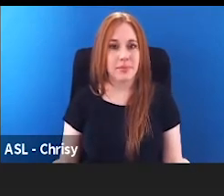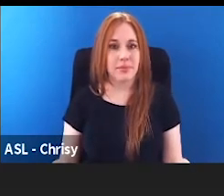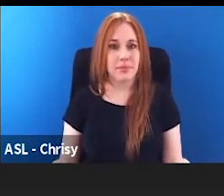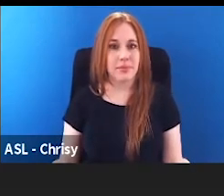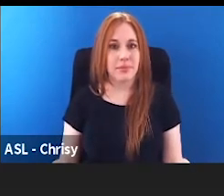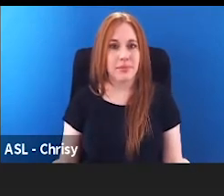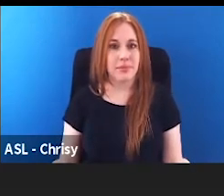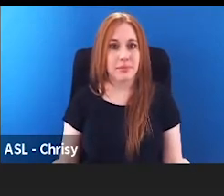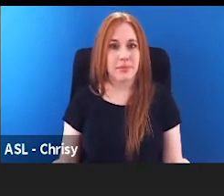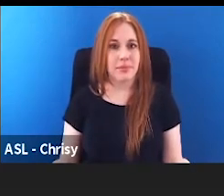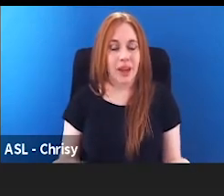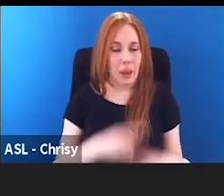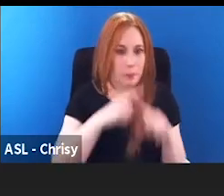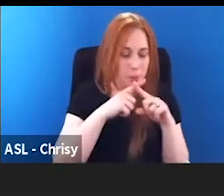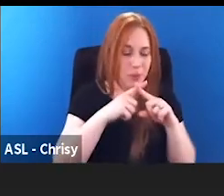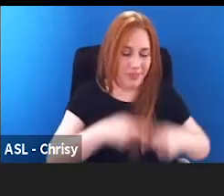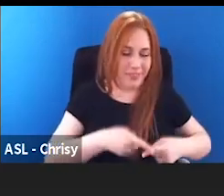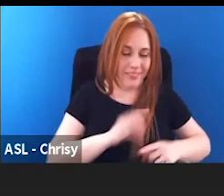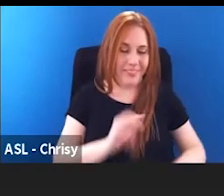Almost forgot to unmute myself.